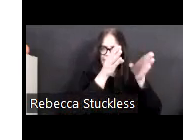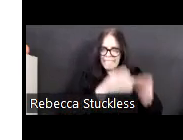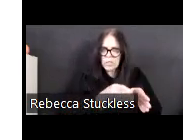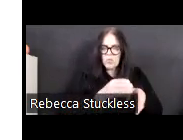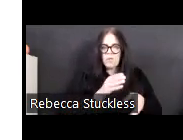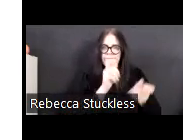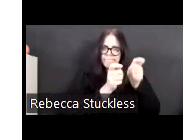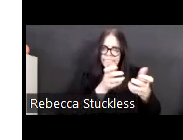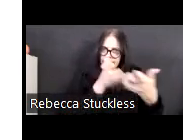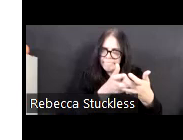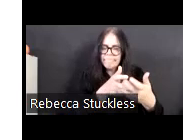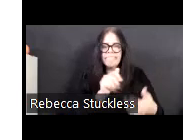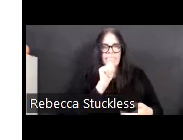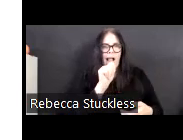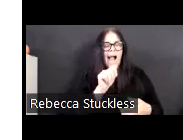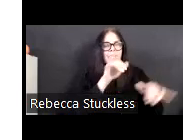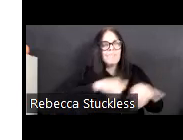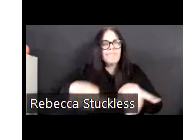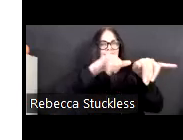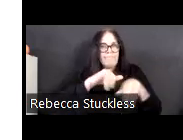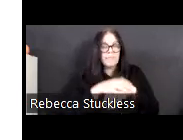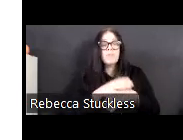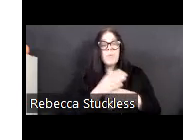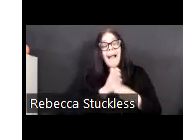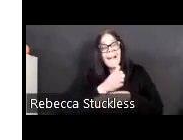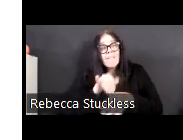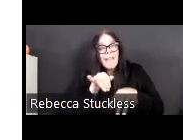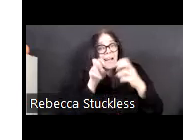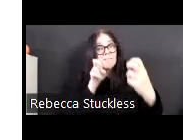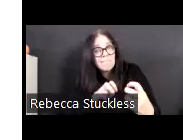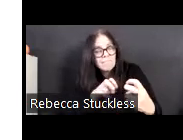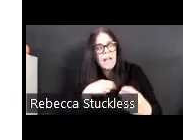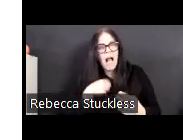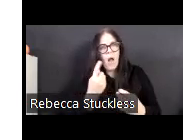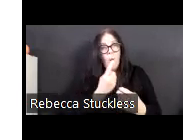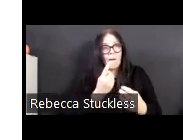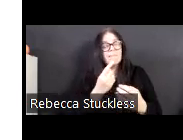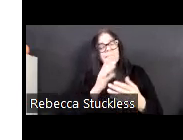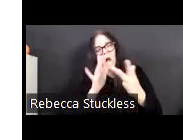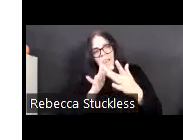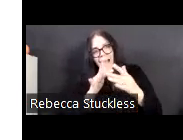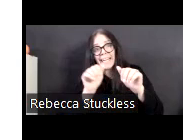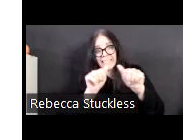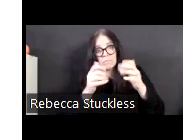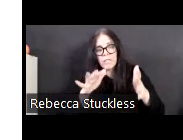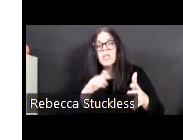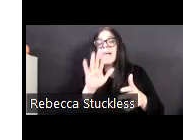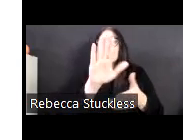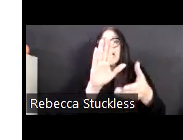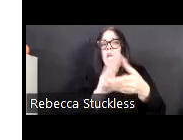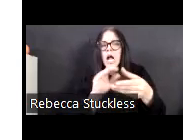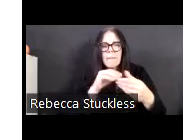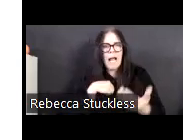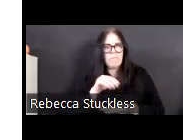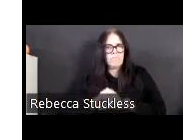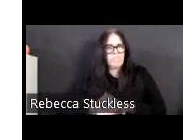debrief and I do the online assessment, I take notes about what they've told me, how best they learn, and